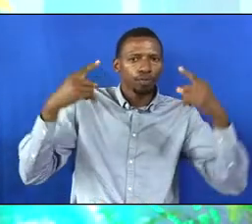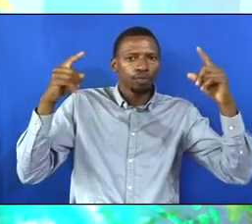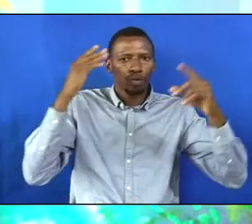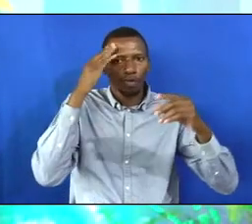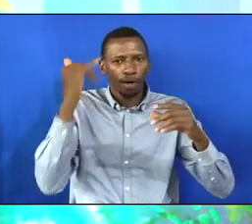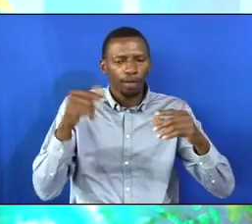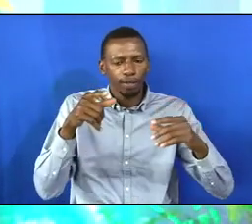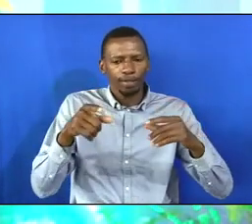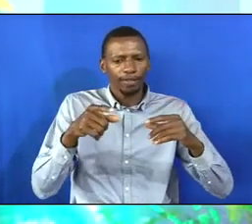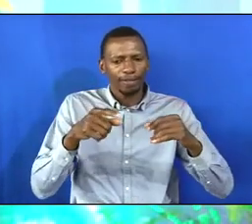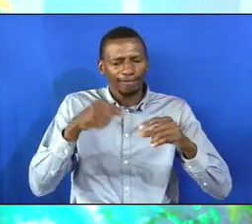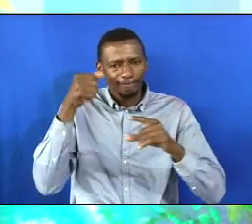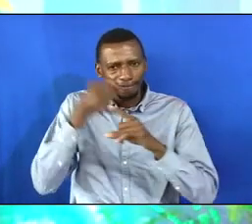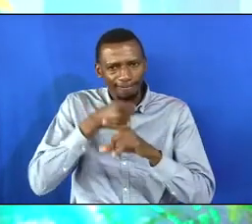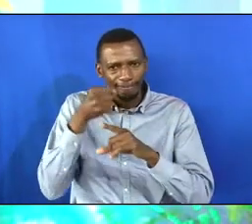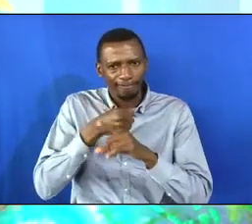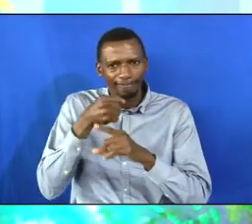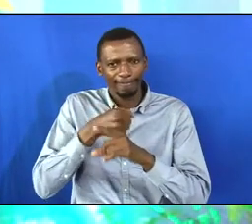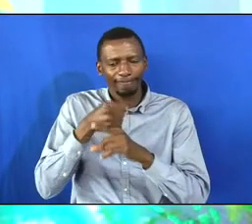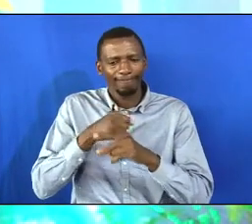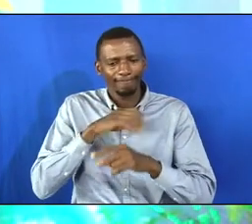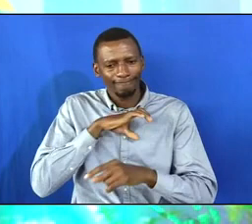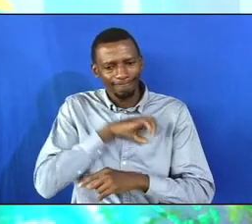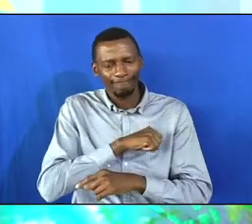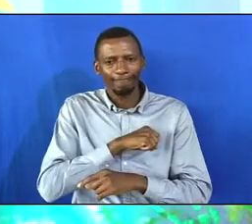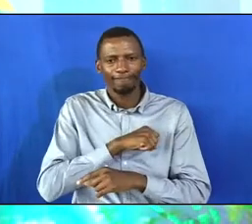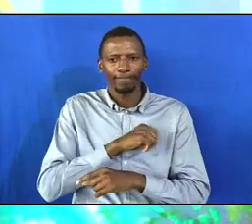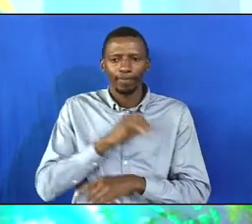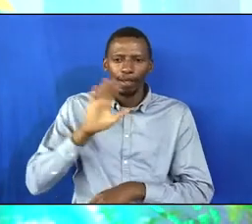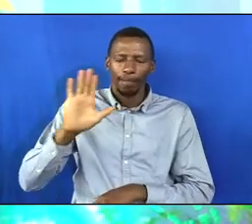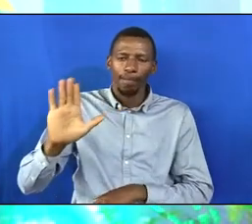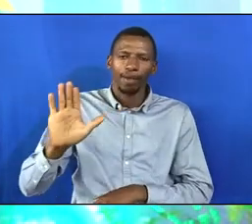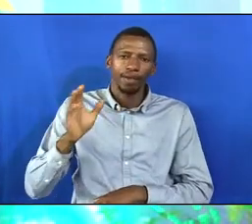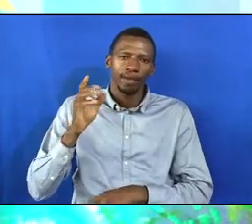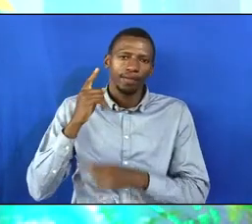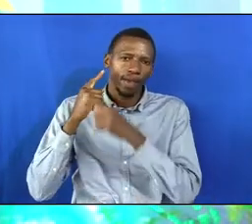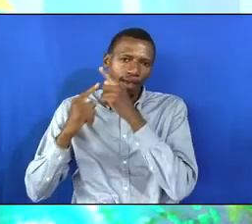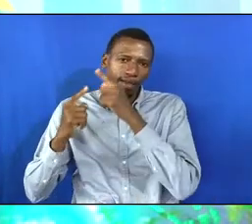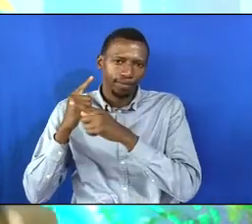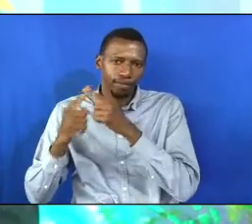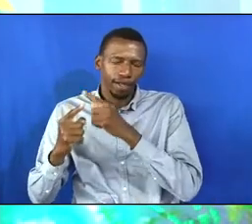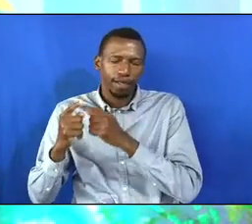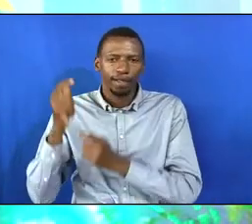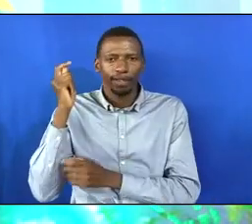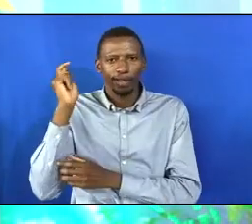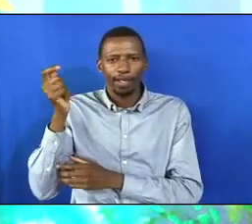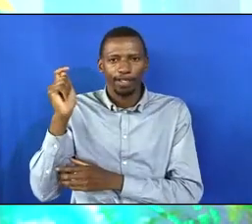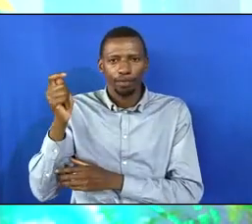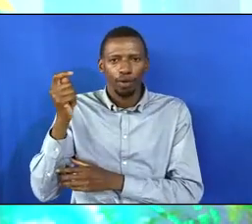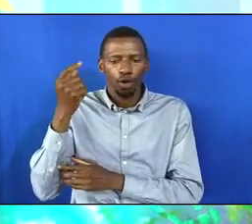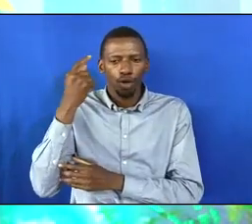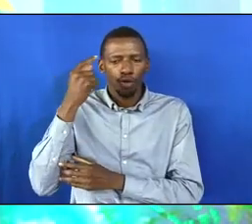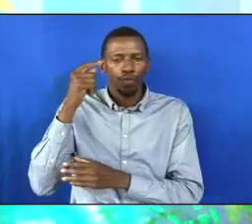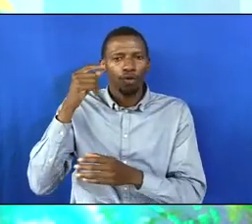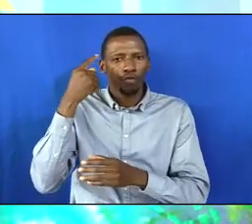and determined. His experience testifies to the power of importunate